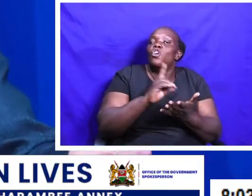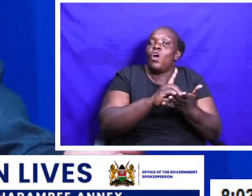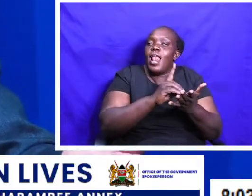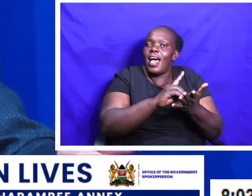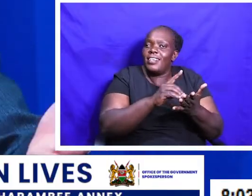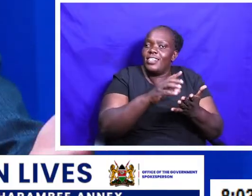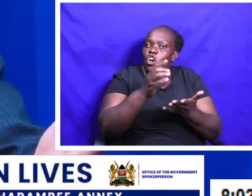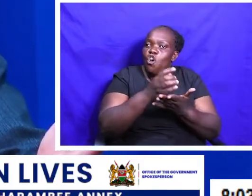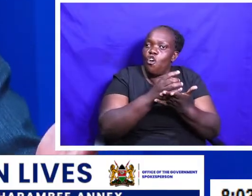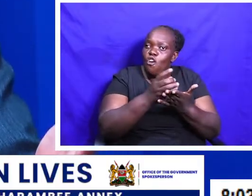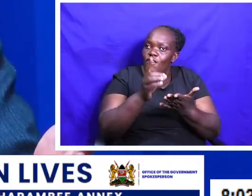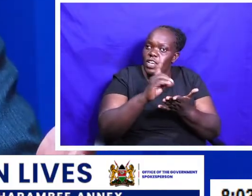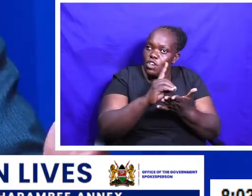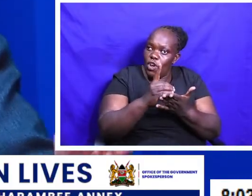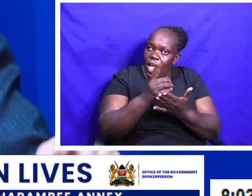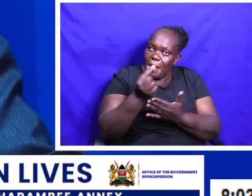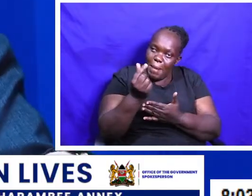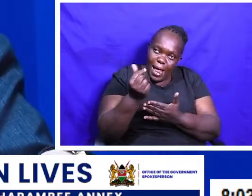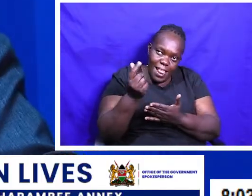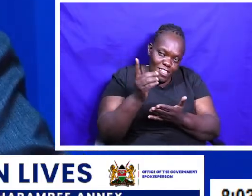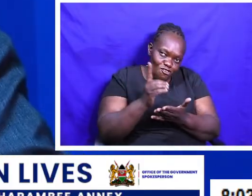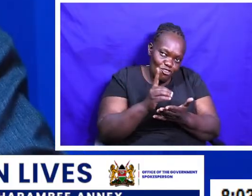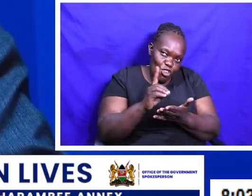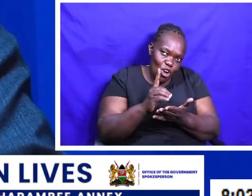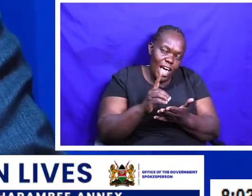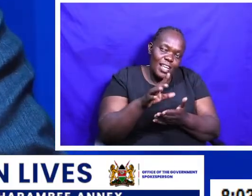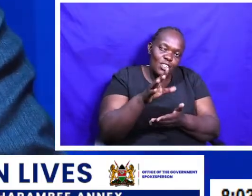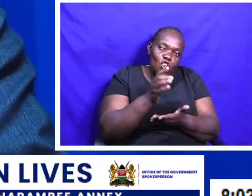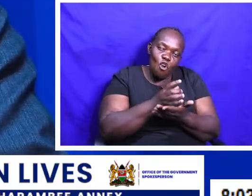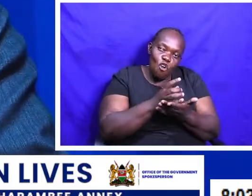dollars, the coffee dollars, kahawa dollar,